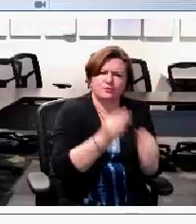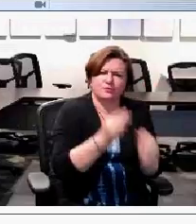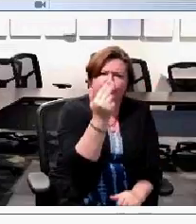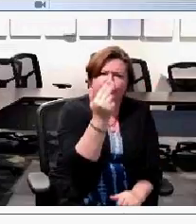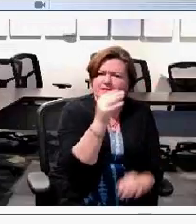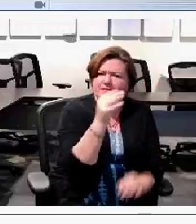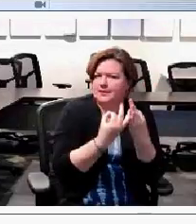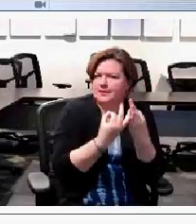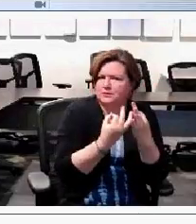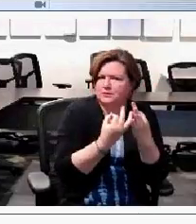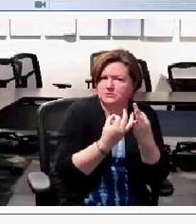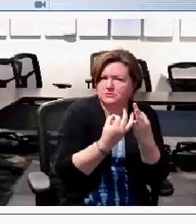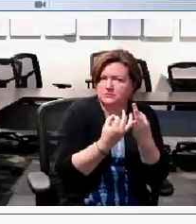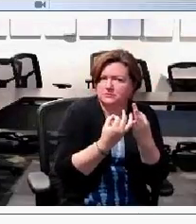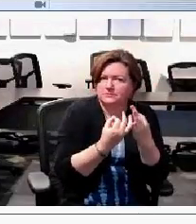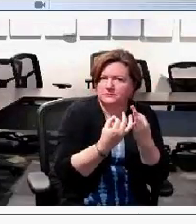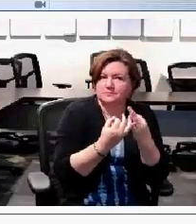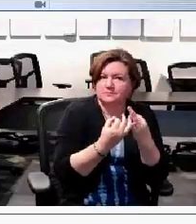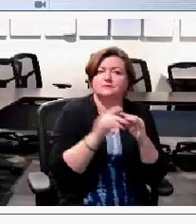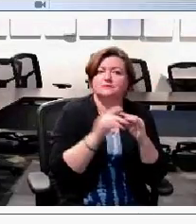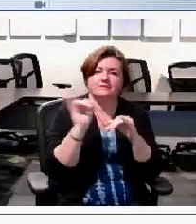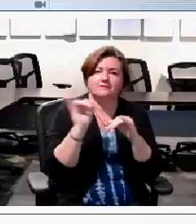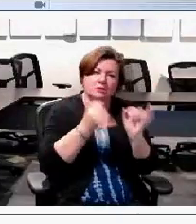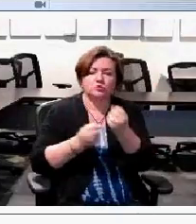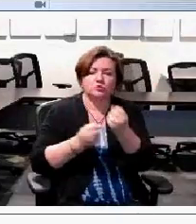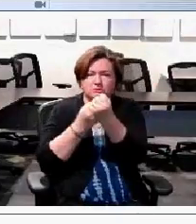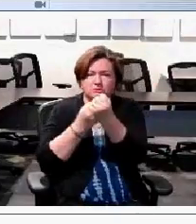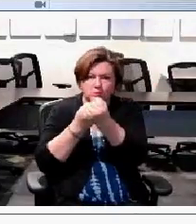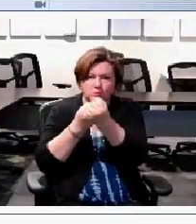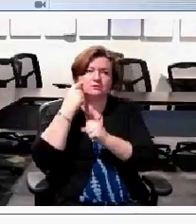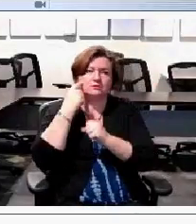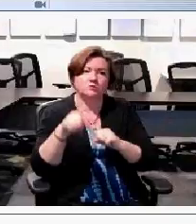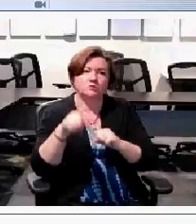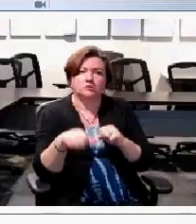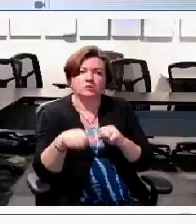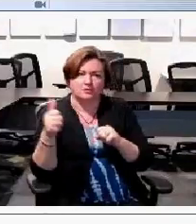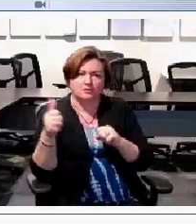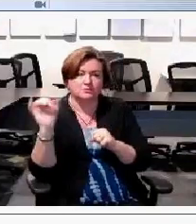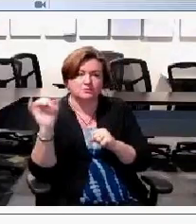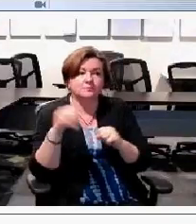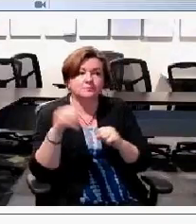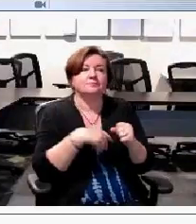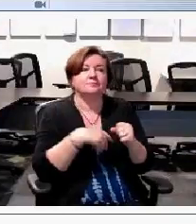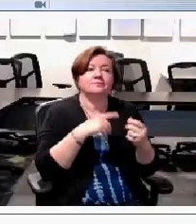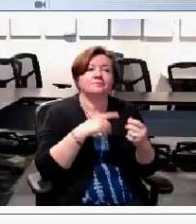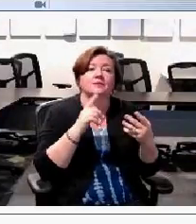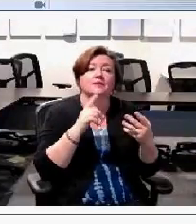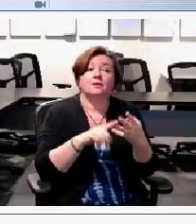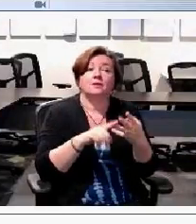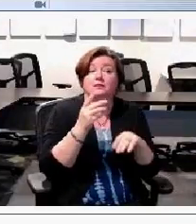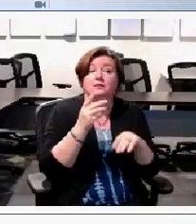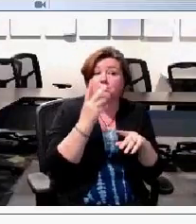also work with them for individual support for other individuals. We've developed quite a